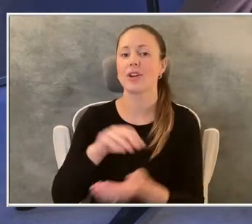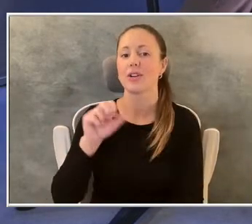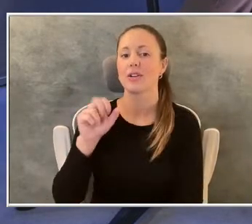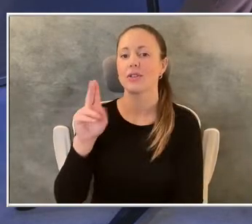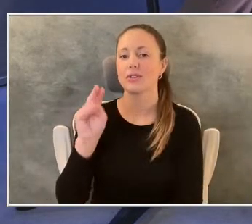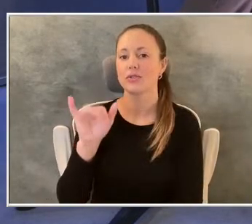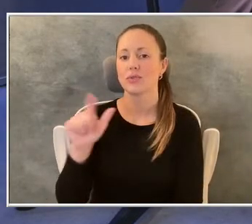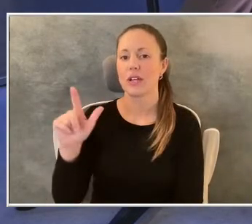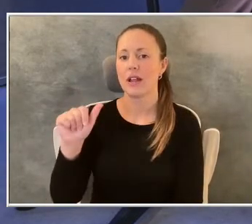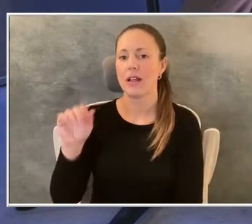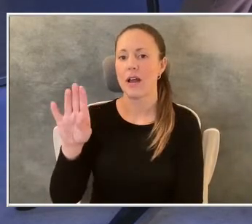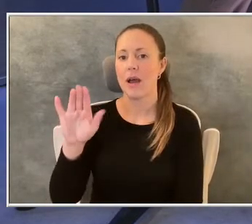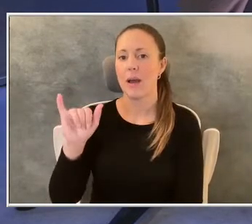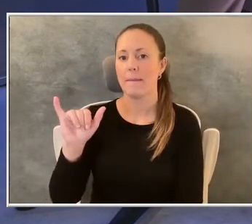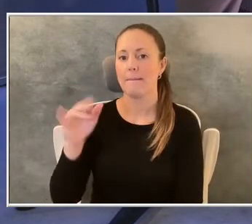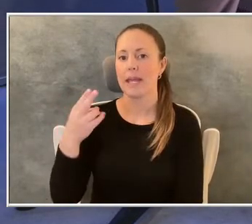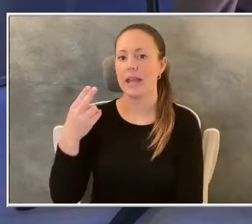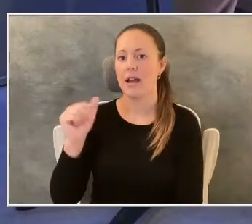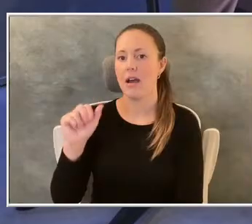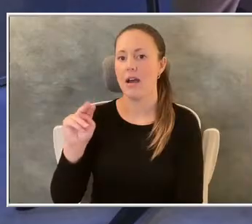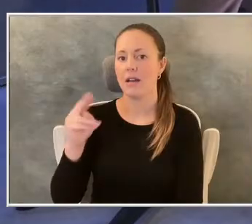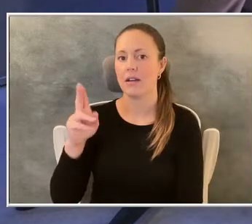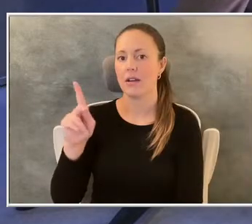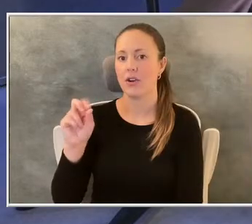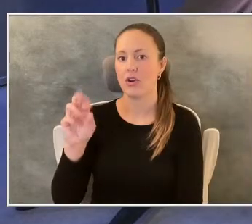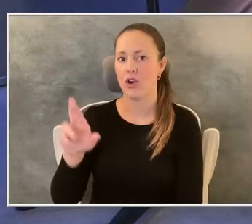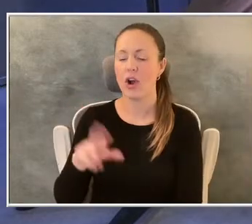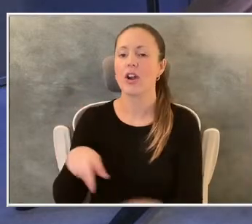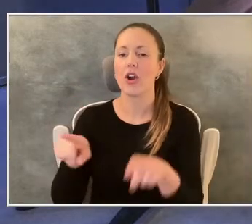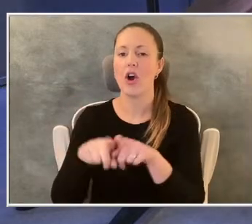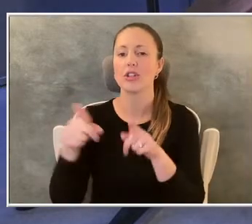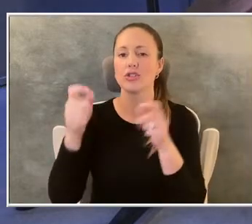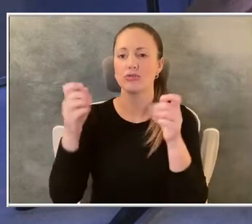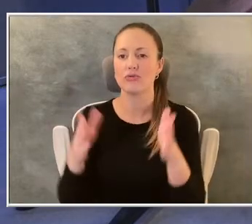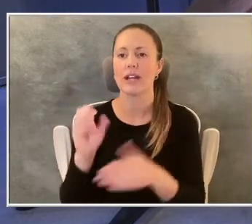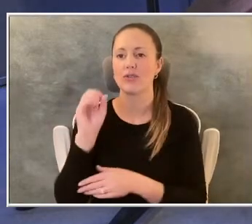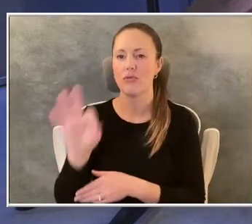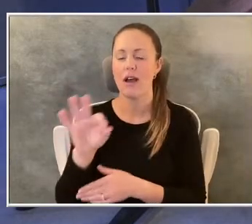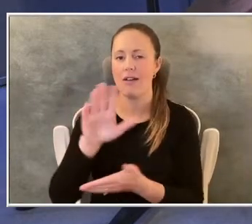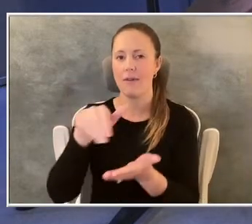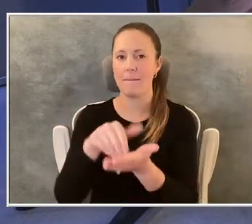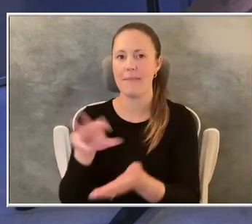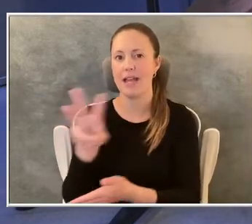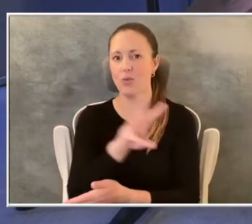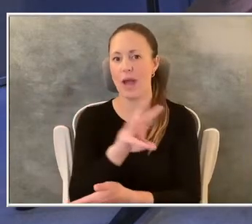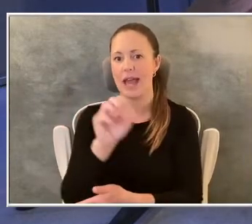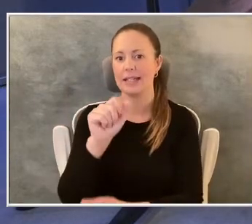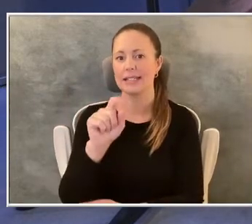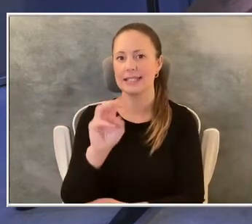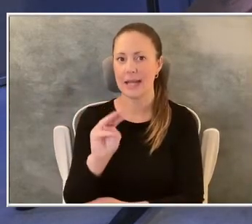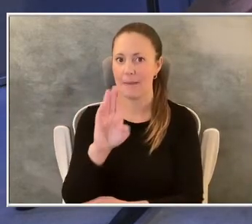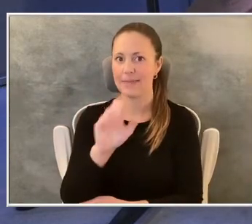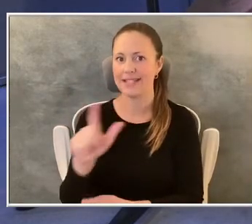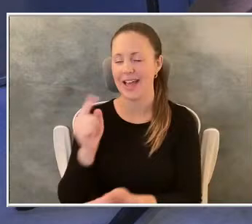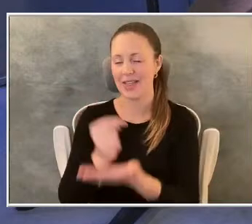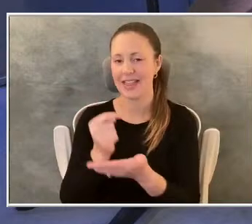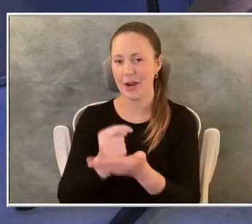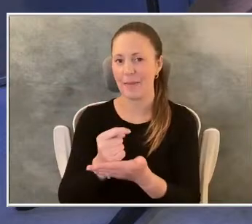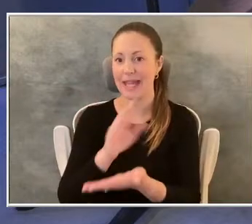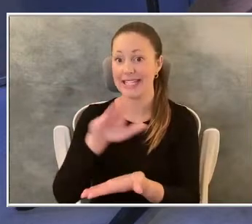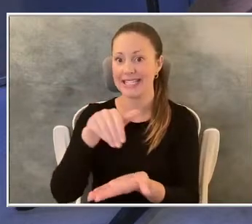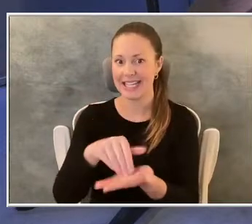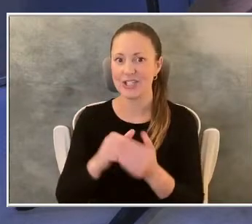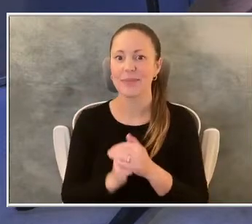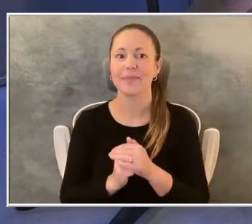also Director of the Midwest Stem Cell Therapy Center. And next to me, we are so glad to be joined by BMT nurse